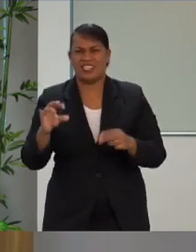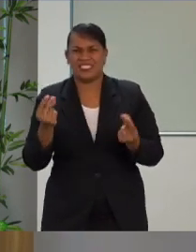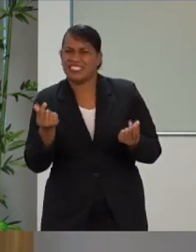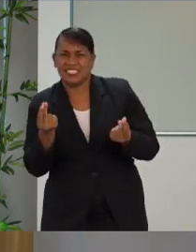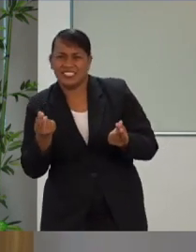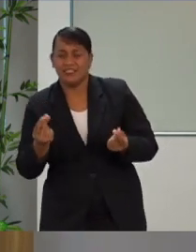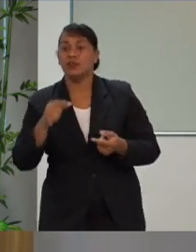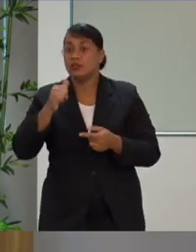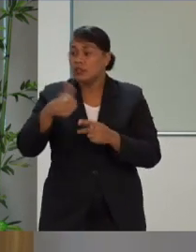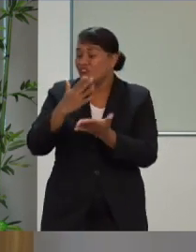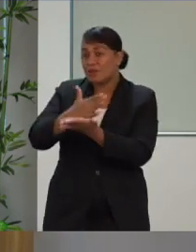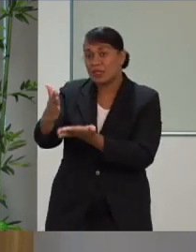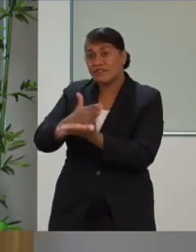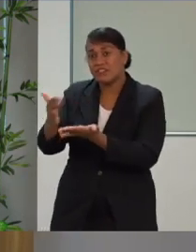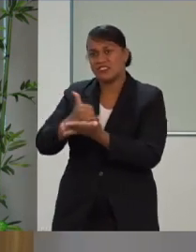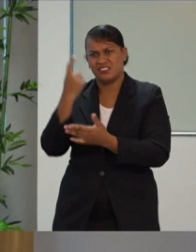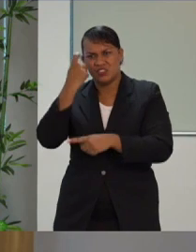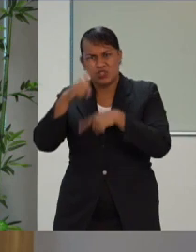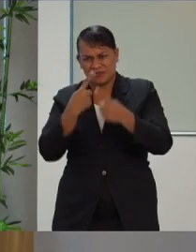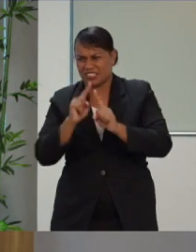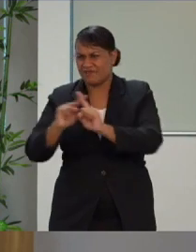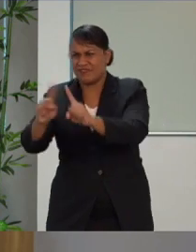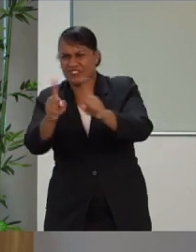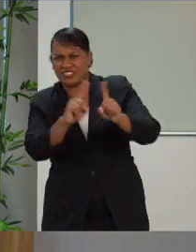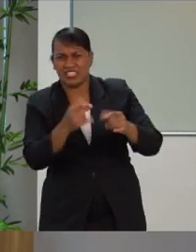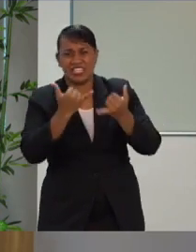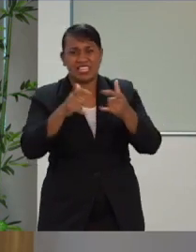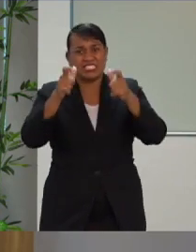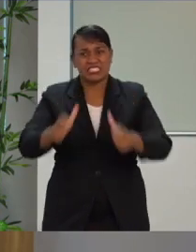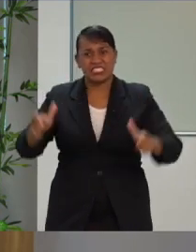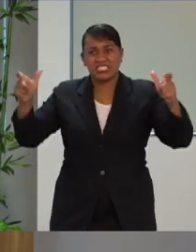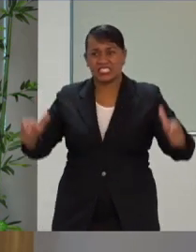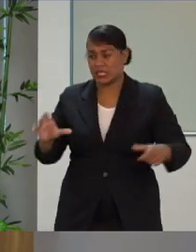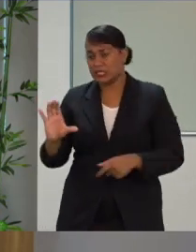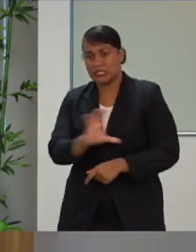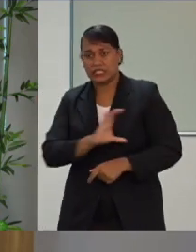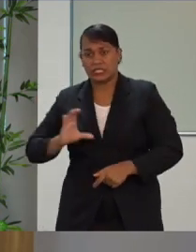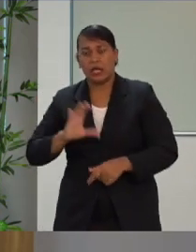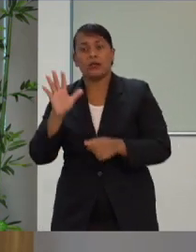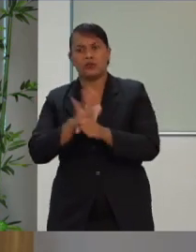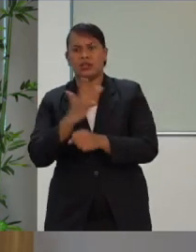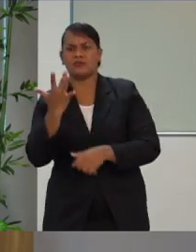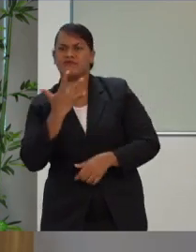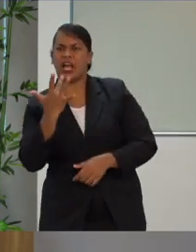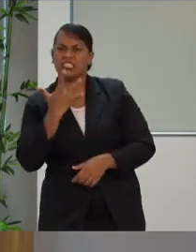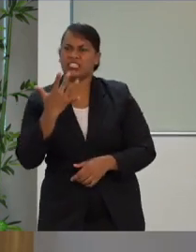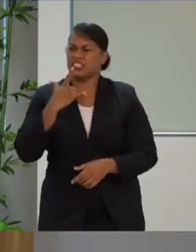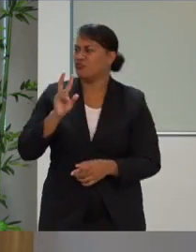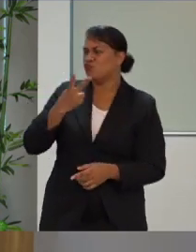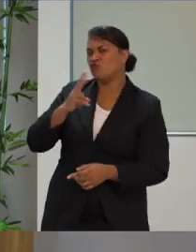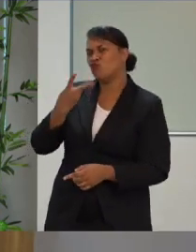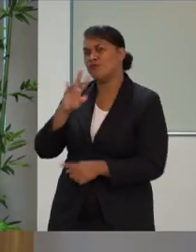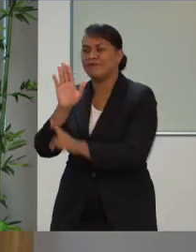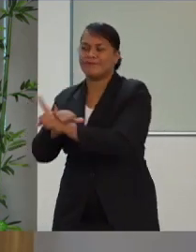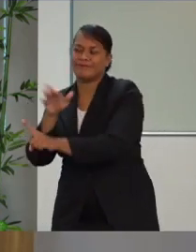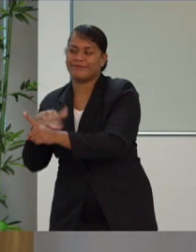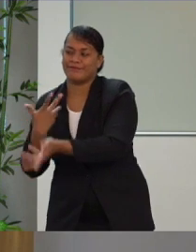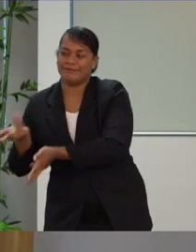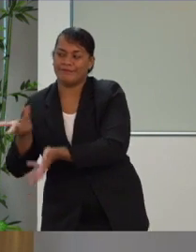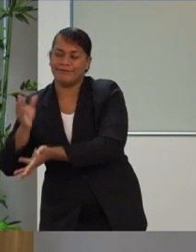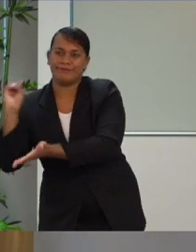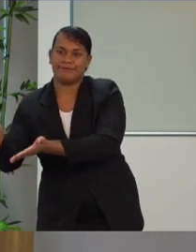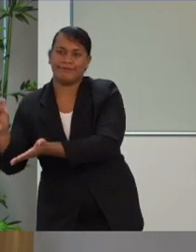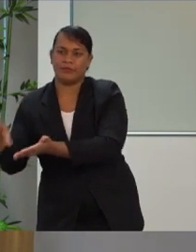about different citizens making false representations. Because if you open that up without a particular gate in